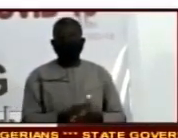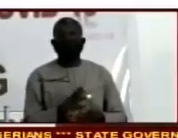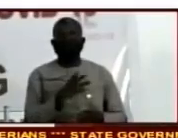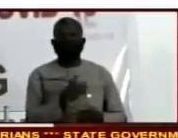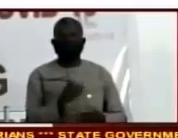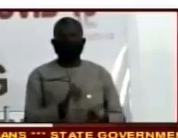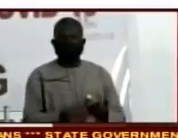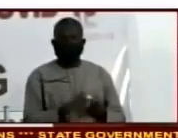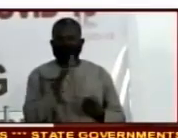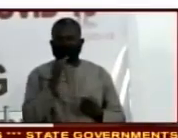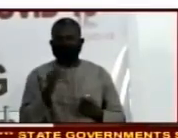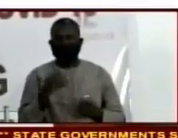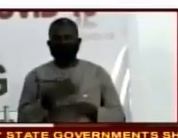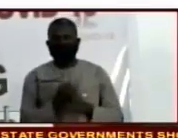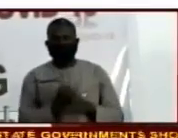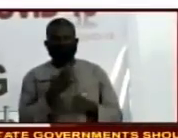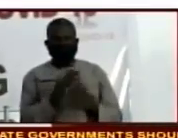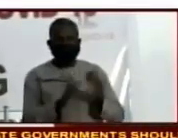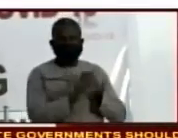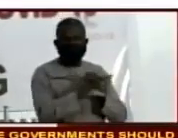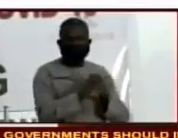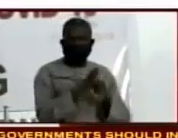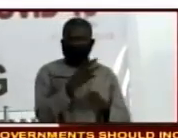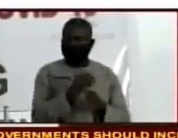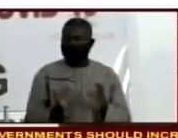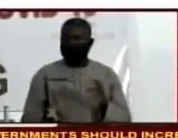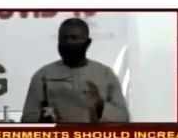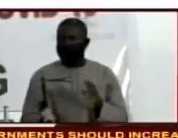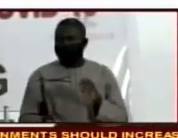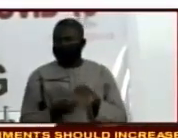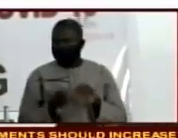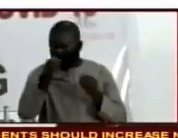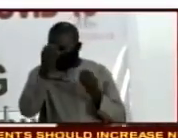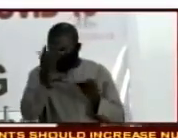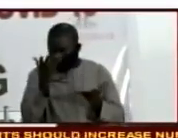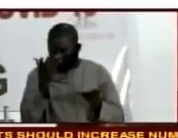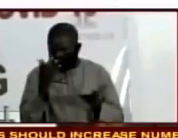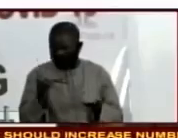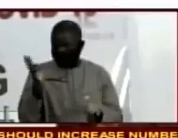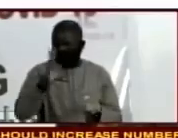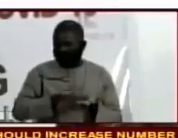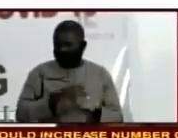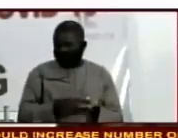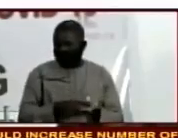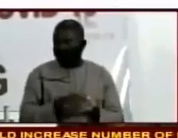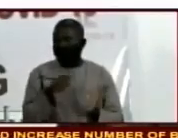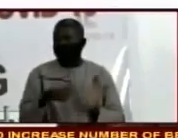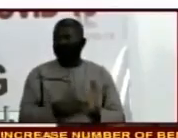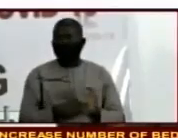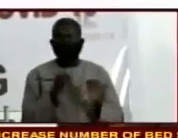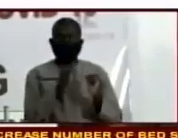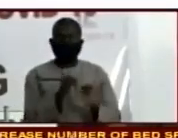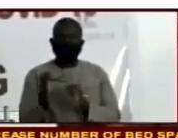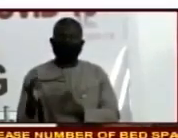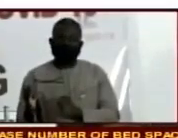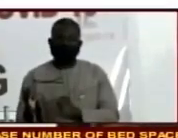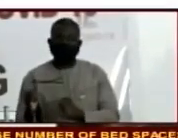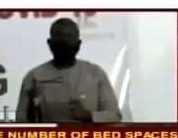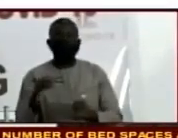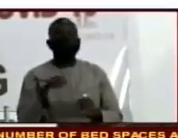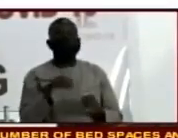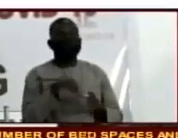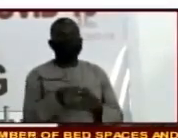databases and filter the information to then register these individuals into the